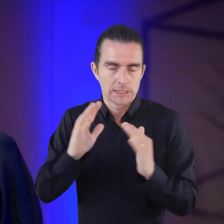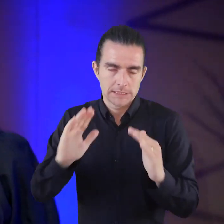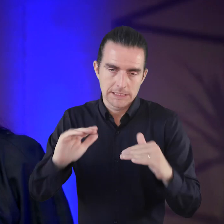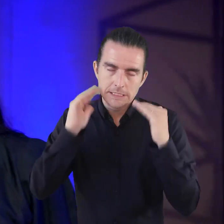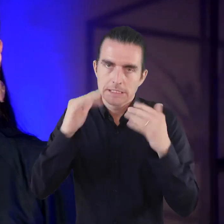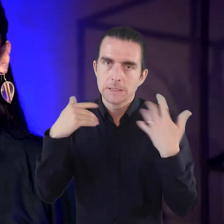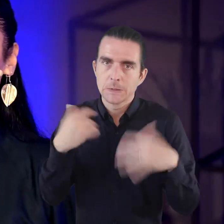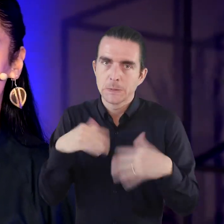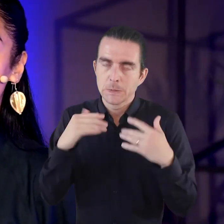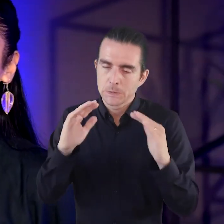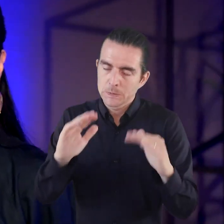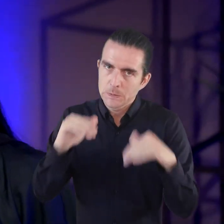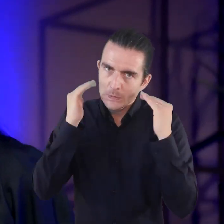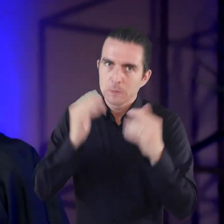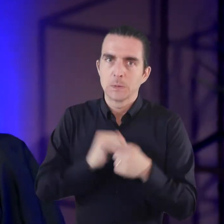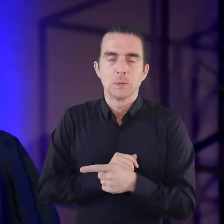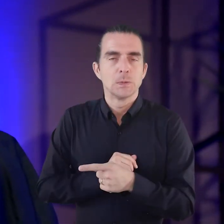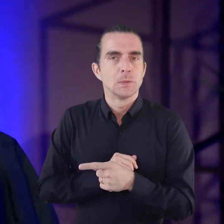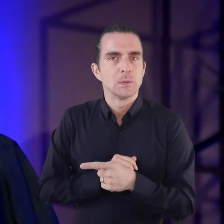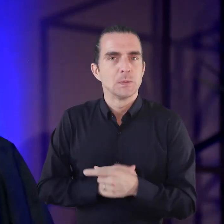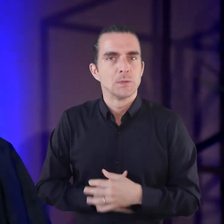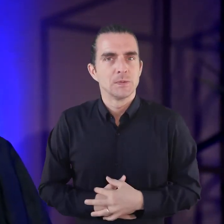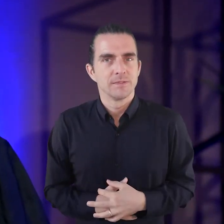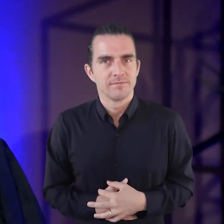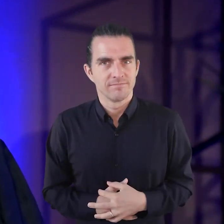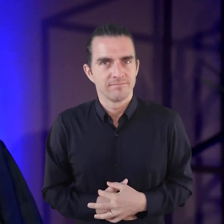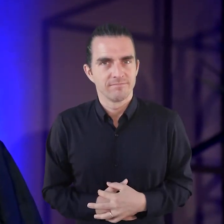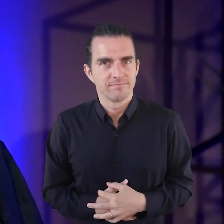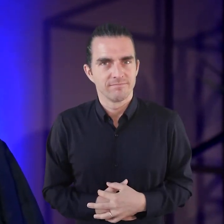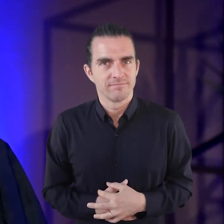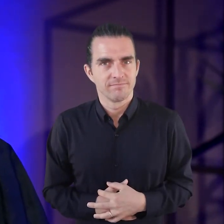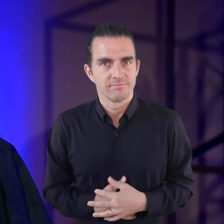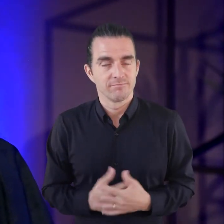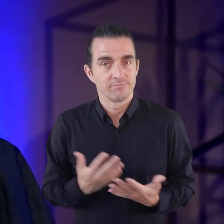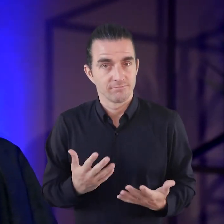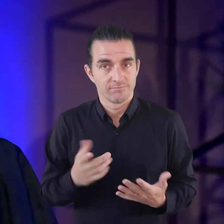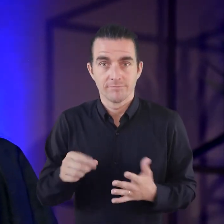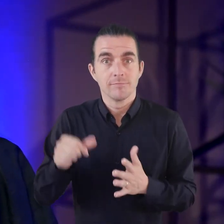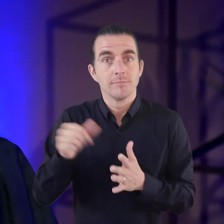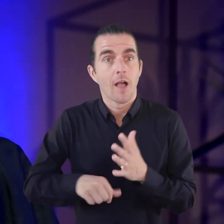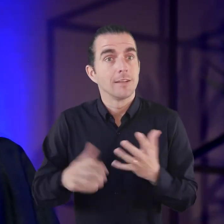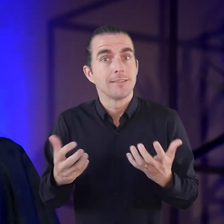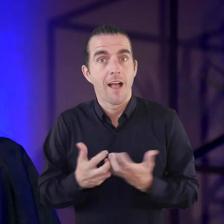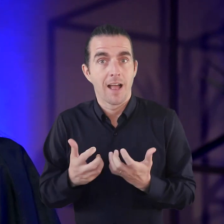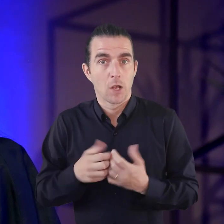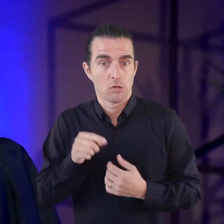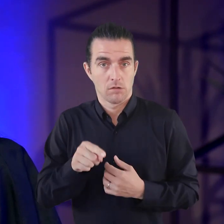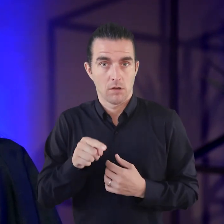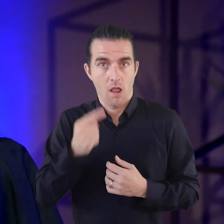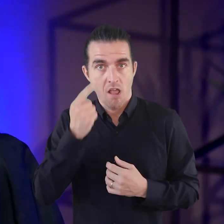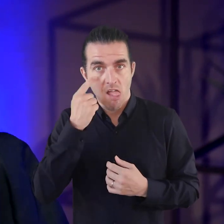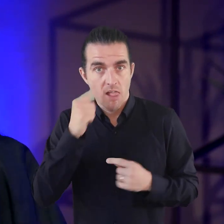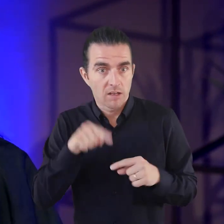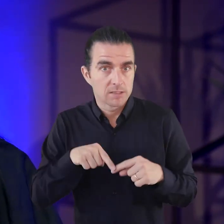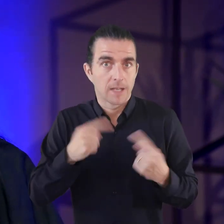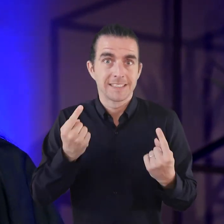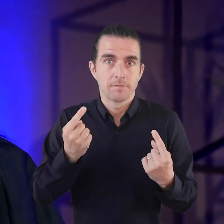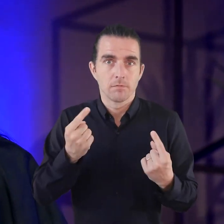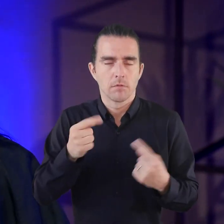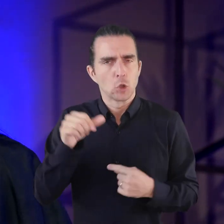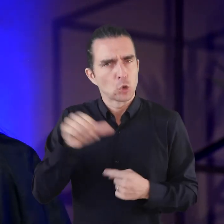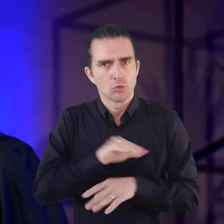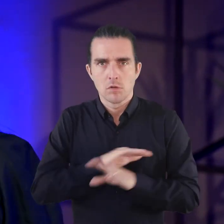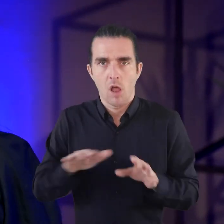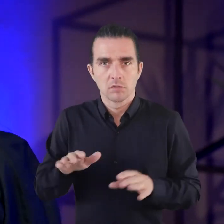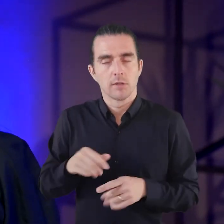He is exceptional. His journey to an alternative path should not be an exception. That is something we